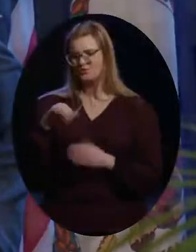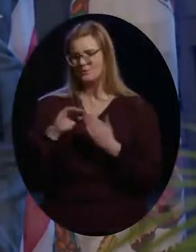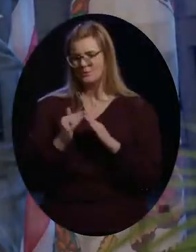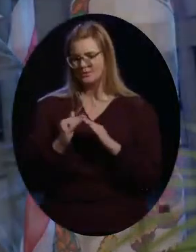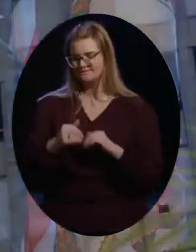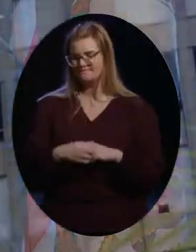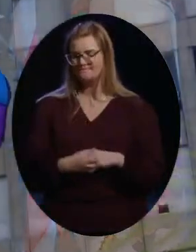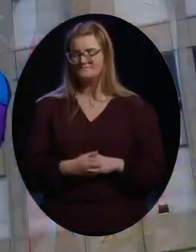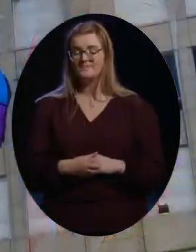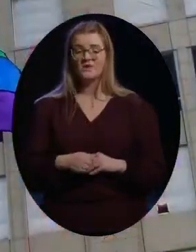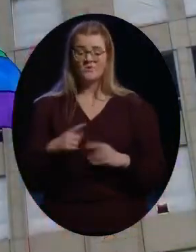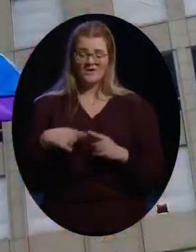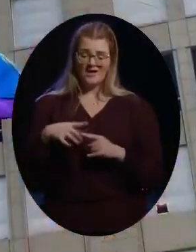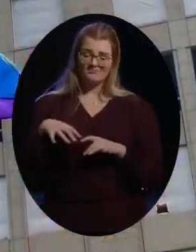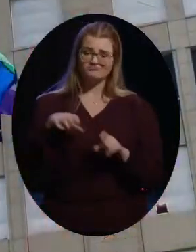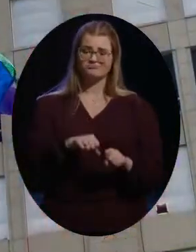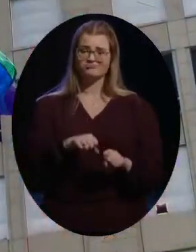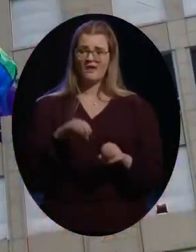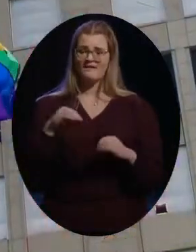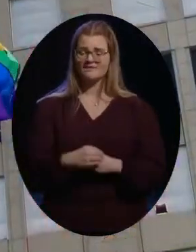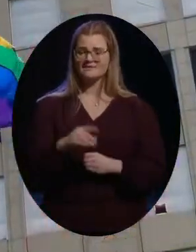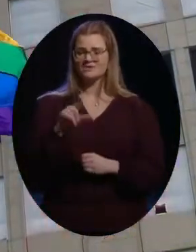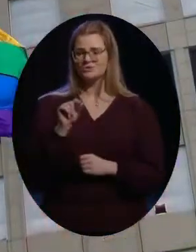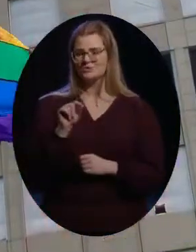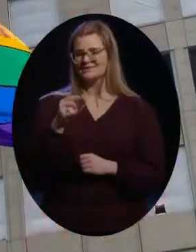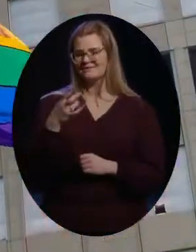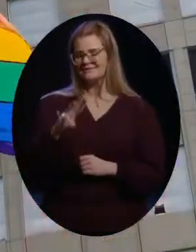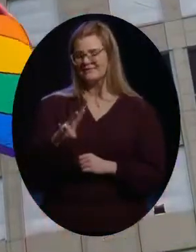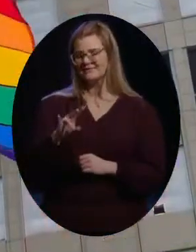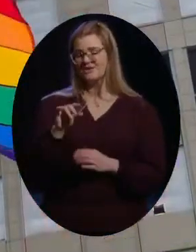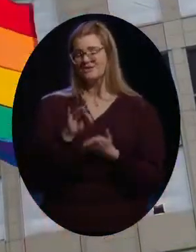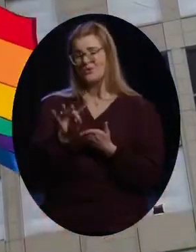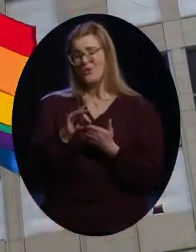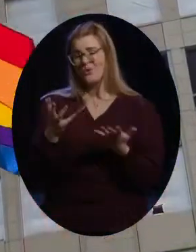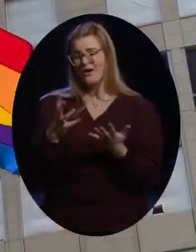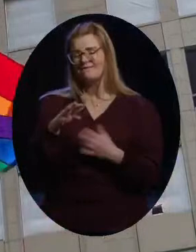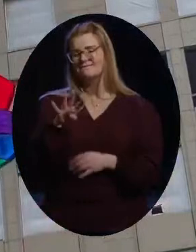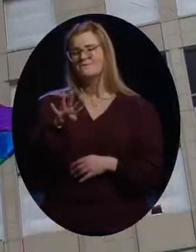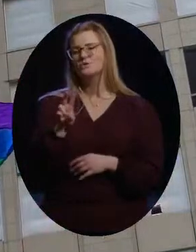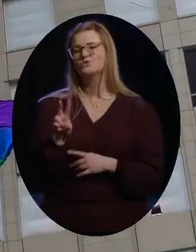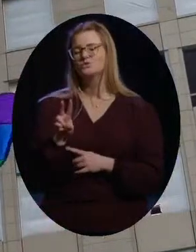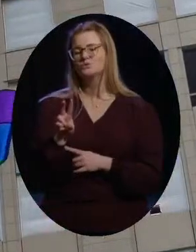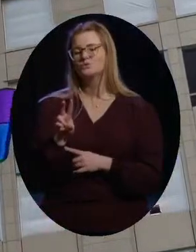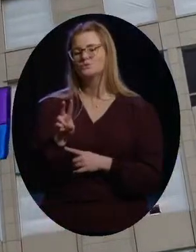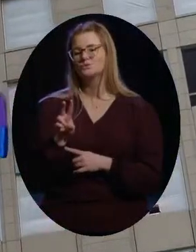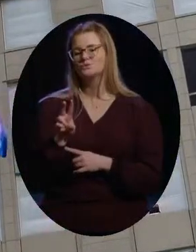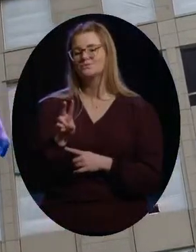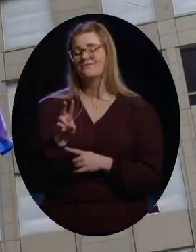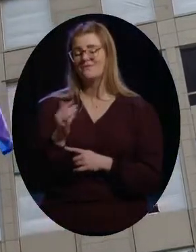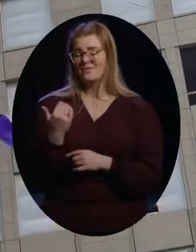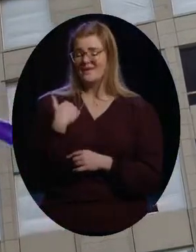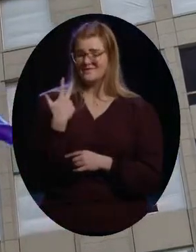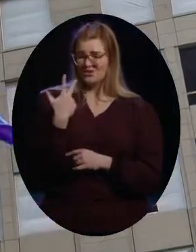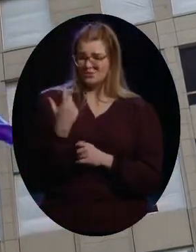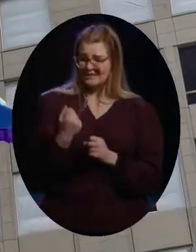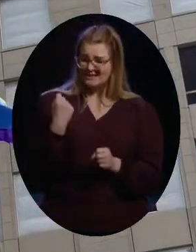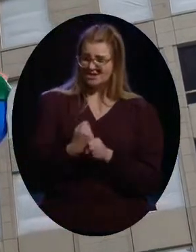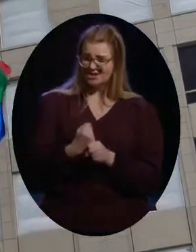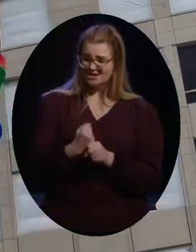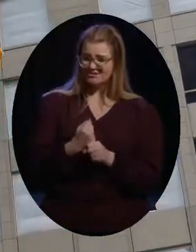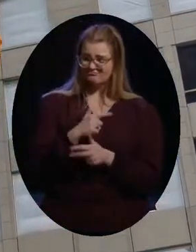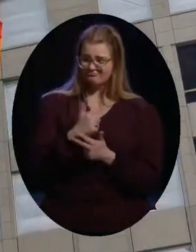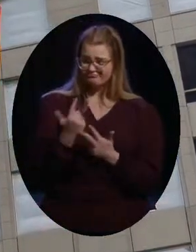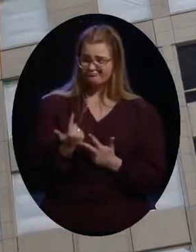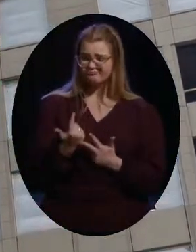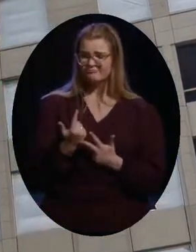2017, our MEI score was 42. 42. But for the past 3 years, we've